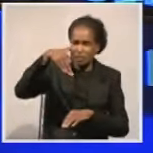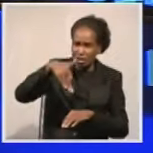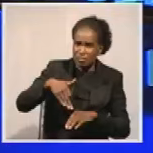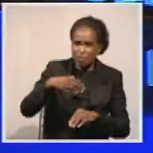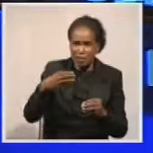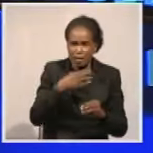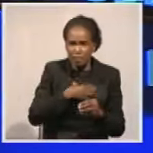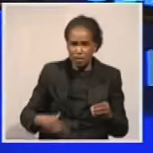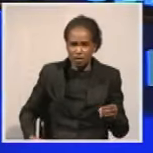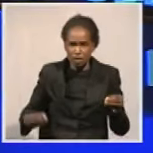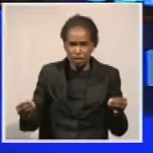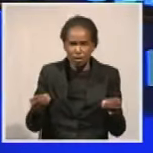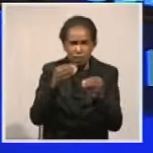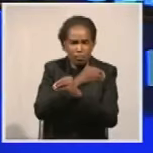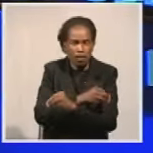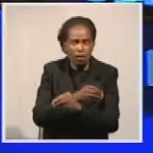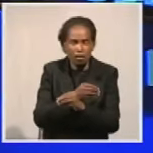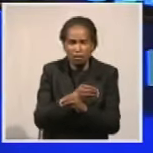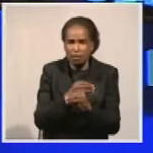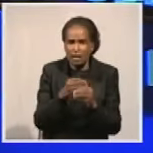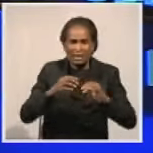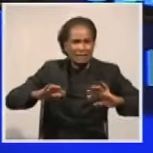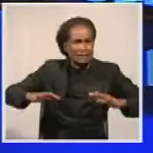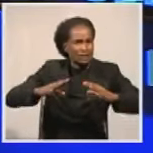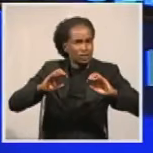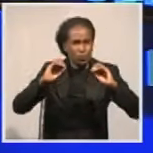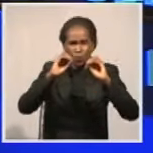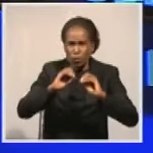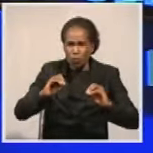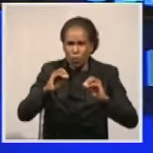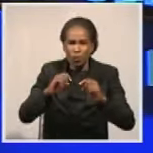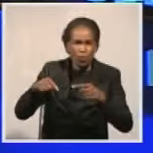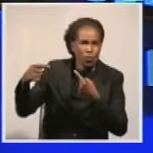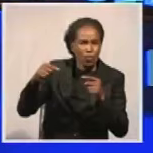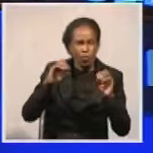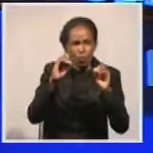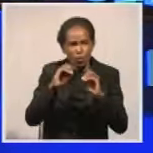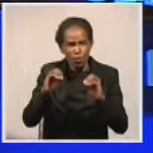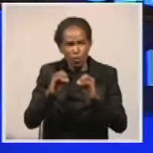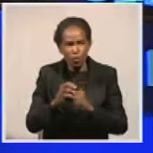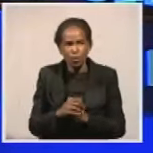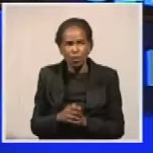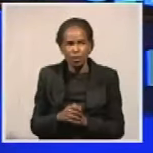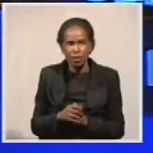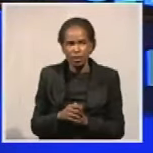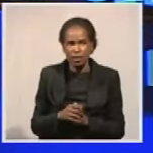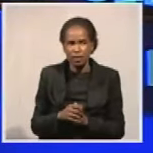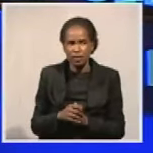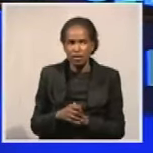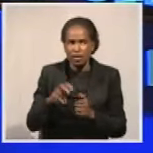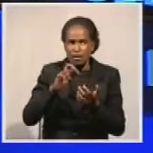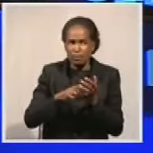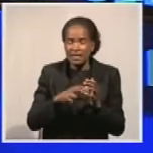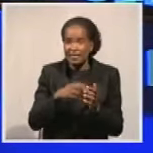the passing on of any of our leaders do not have to throw the